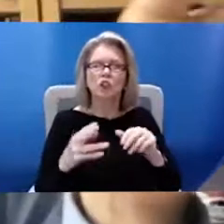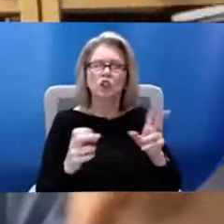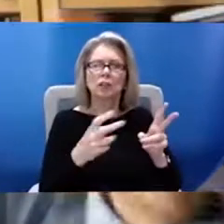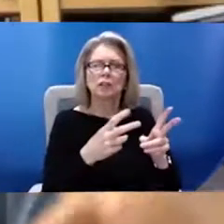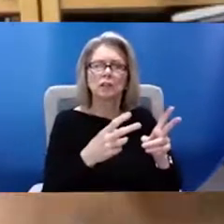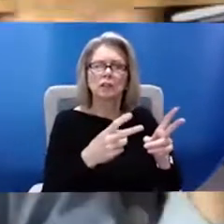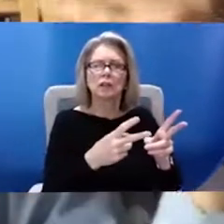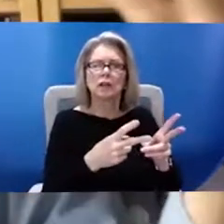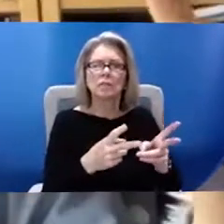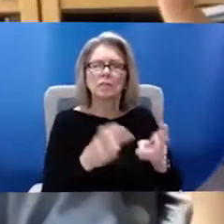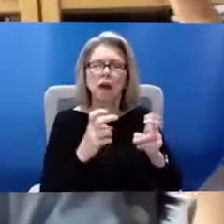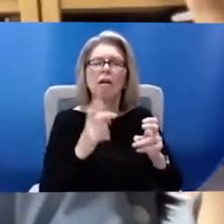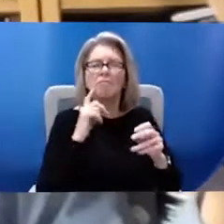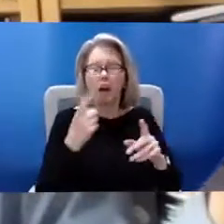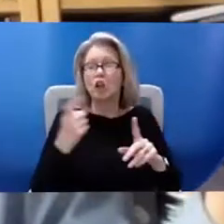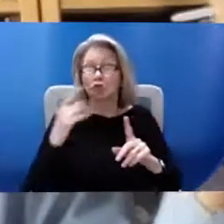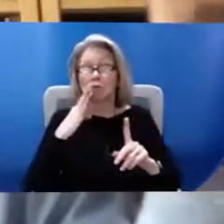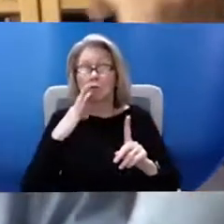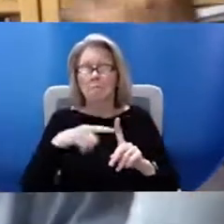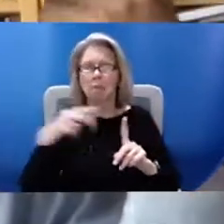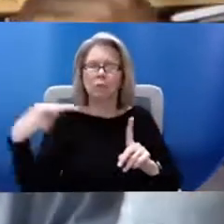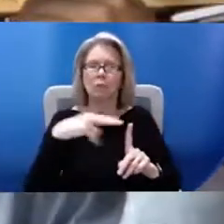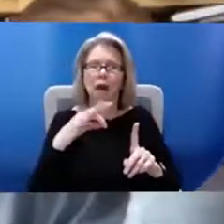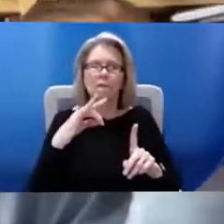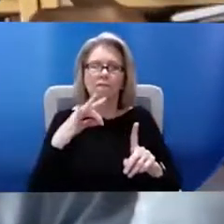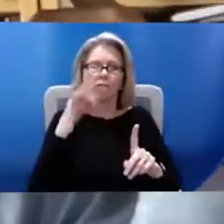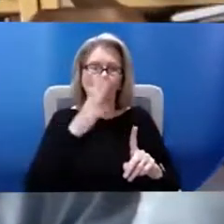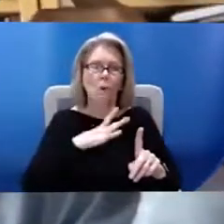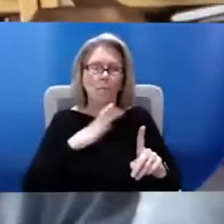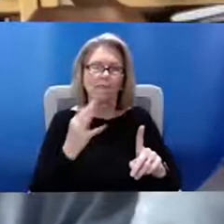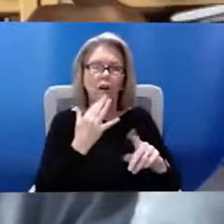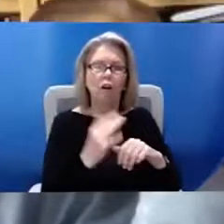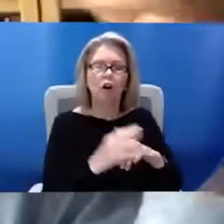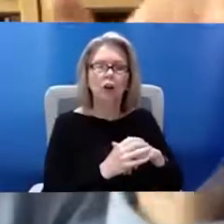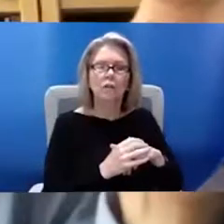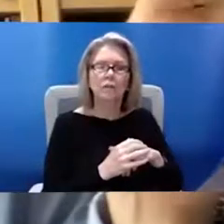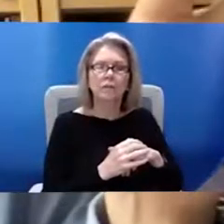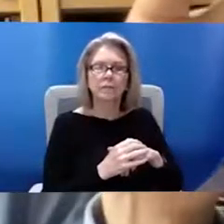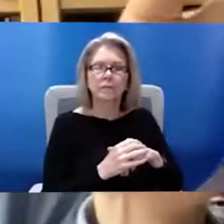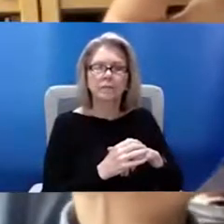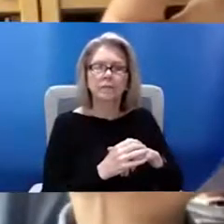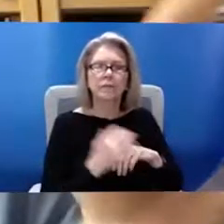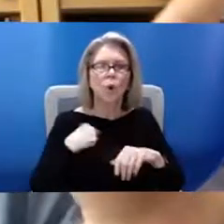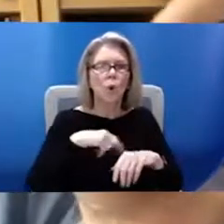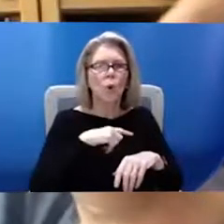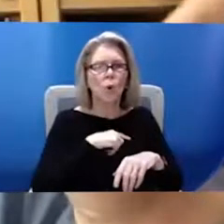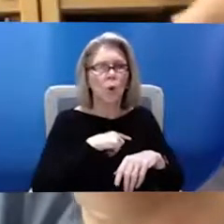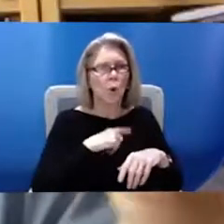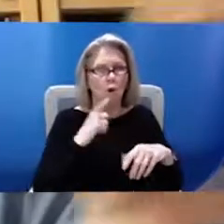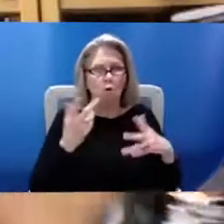color, she's thinking from the perspective of women of color. She says, we